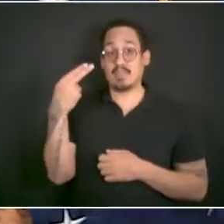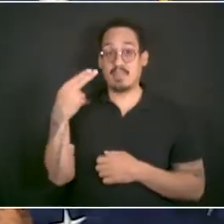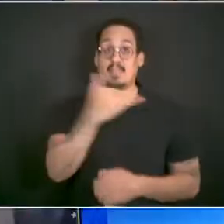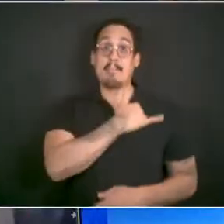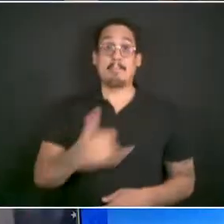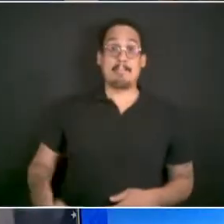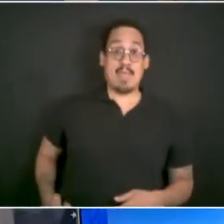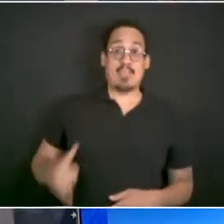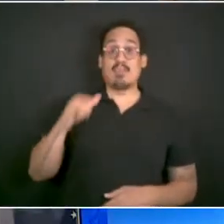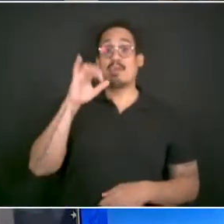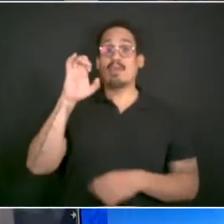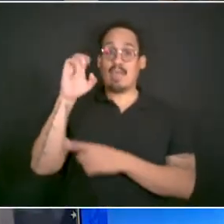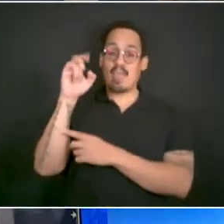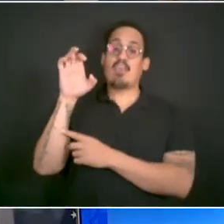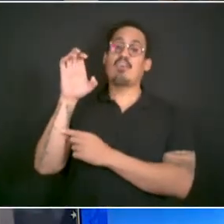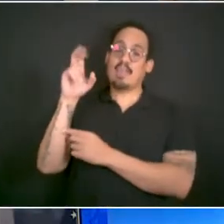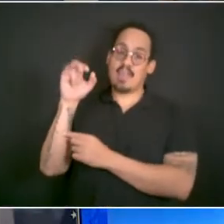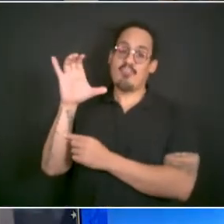Yeah.